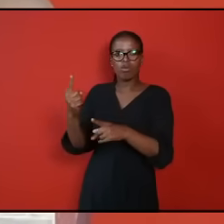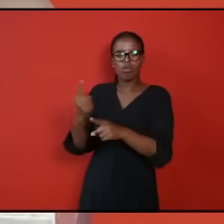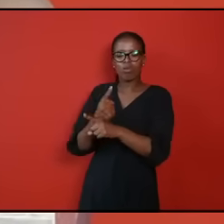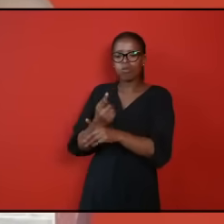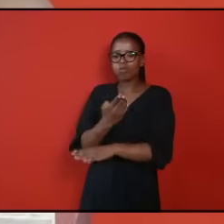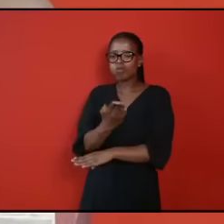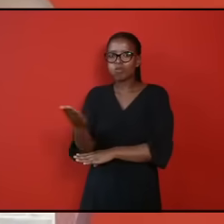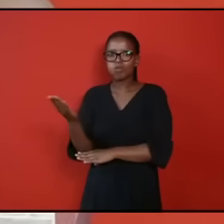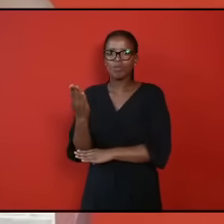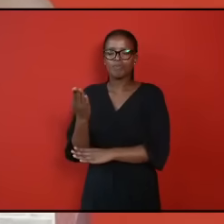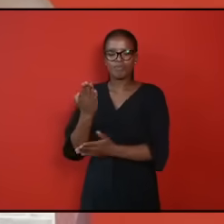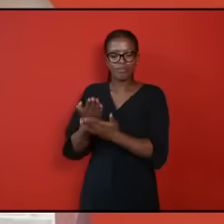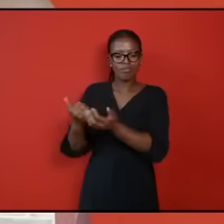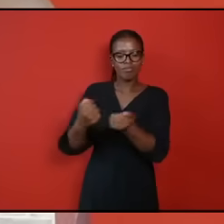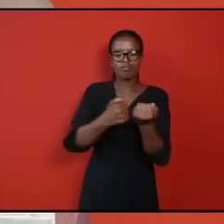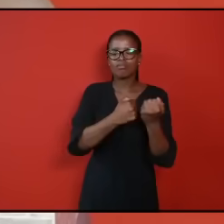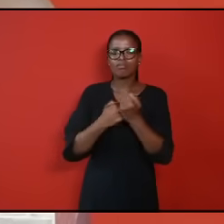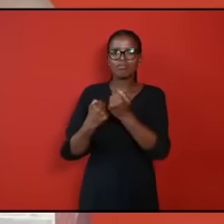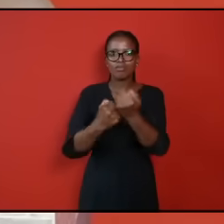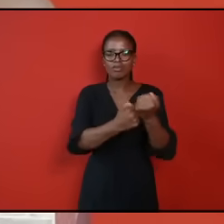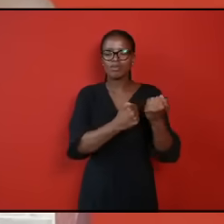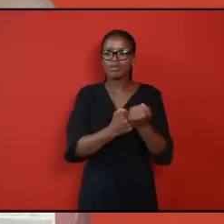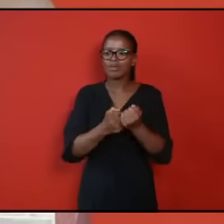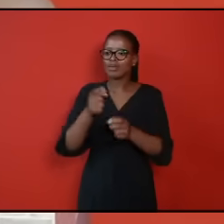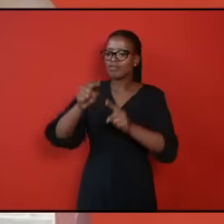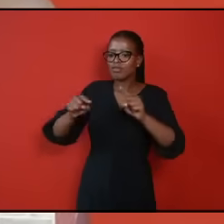the parties that are